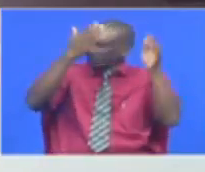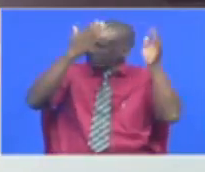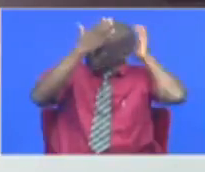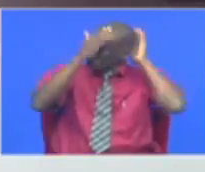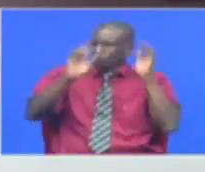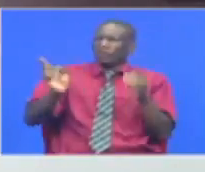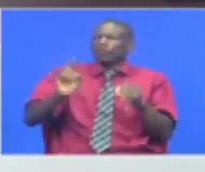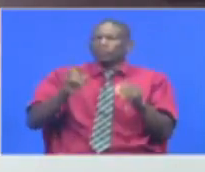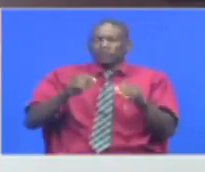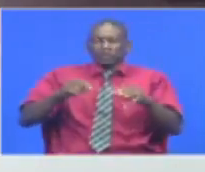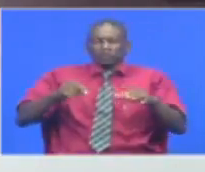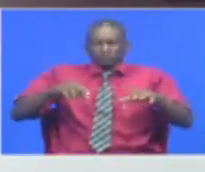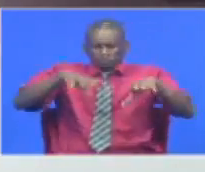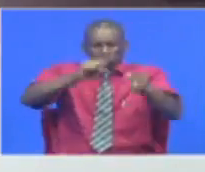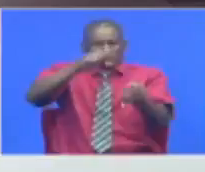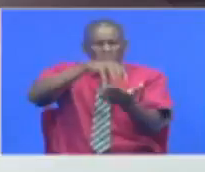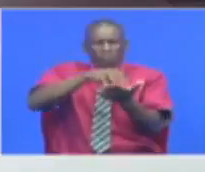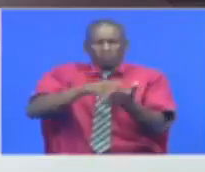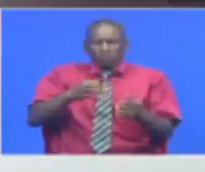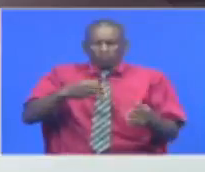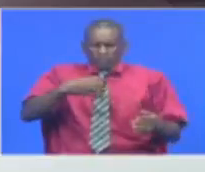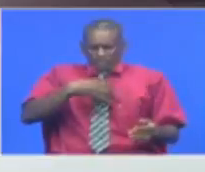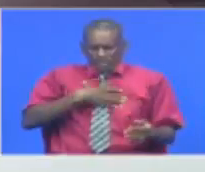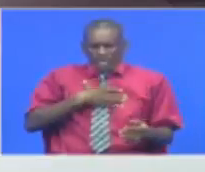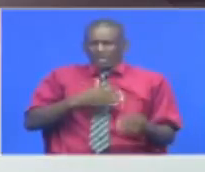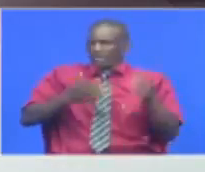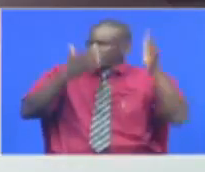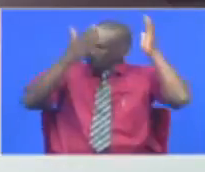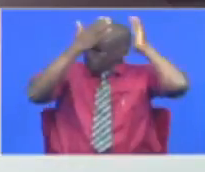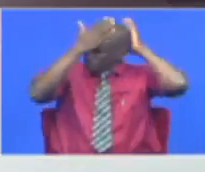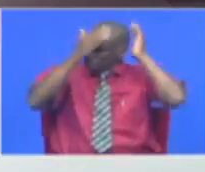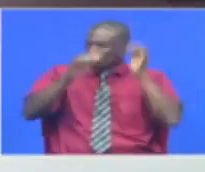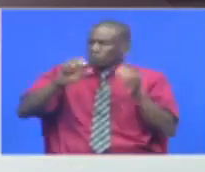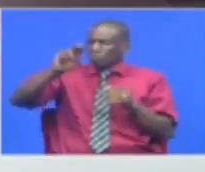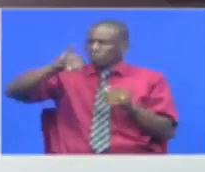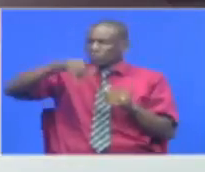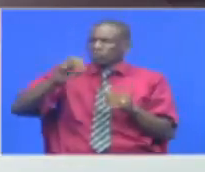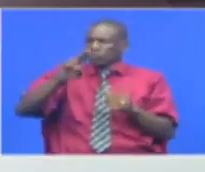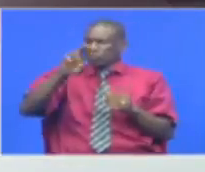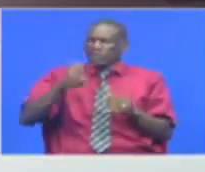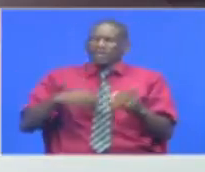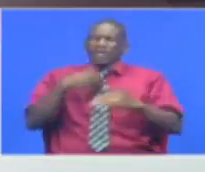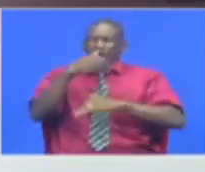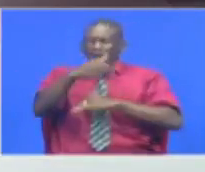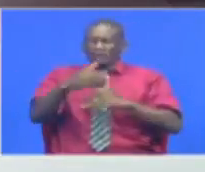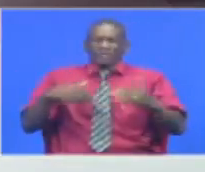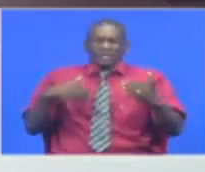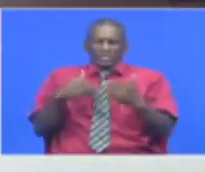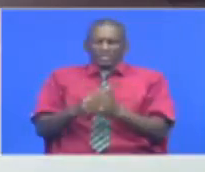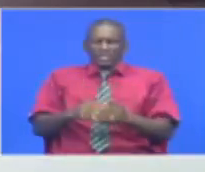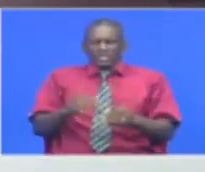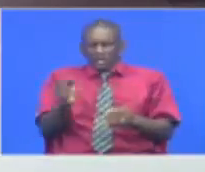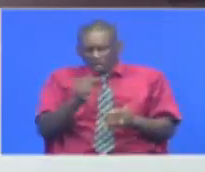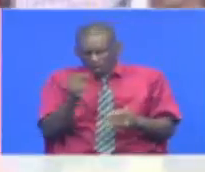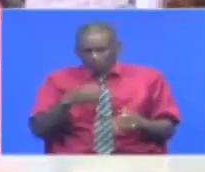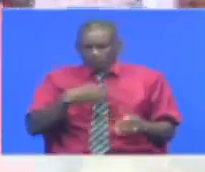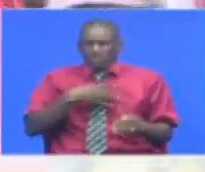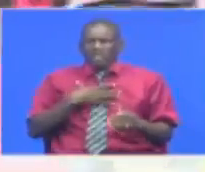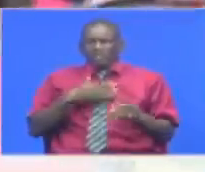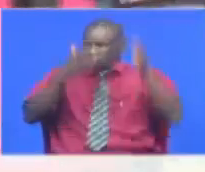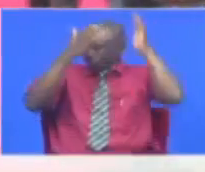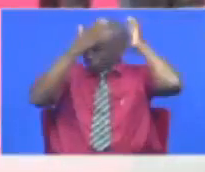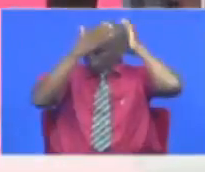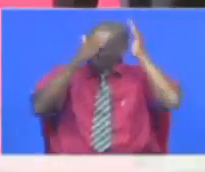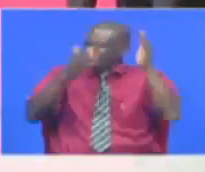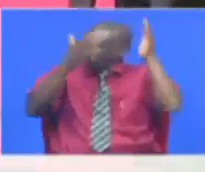Emeritus John Cardinal Njue, who retired, having attained the official retirement age for bishops. Archbishop Phillip Anyolo